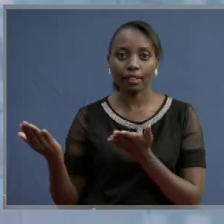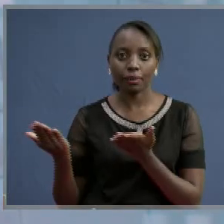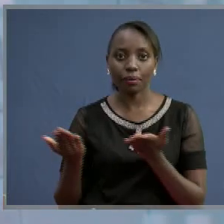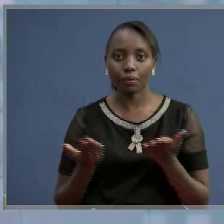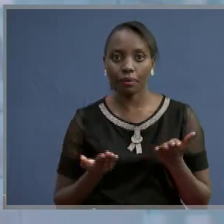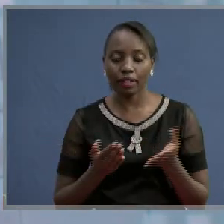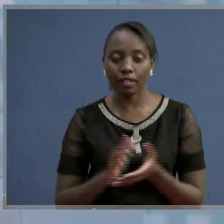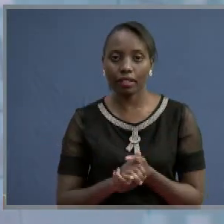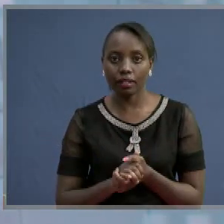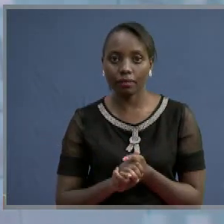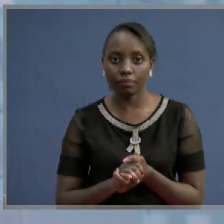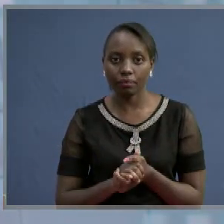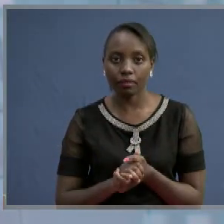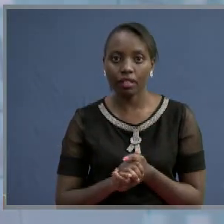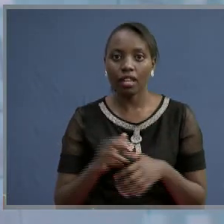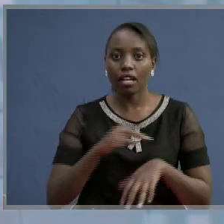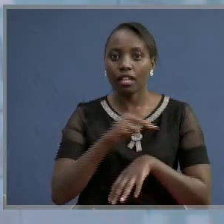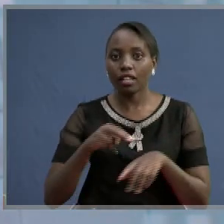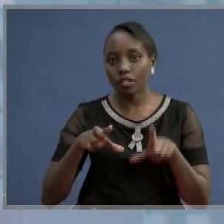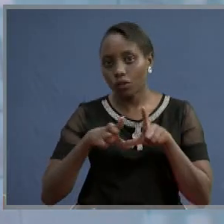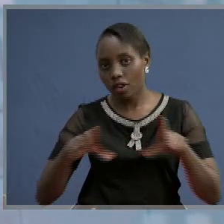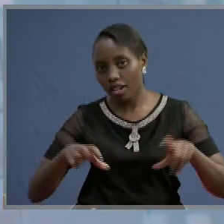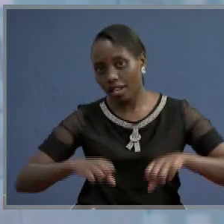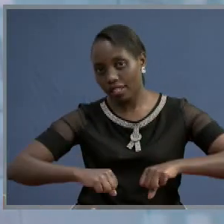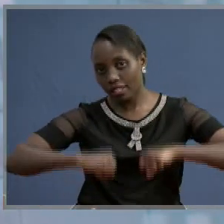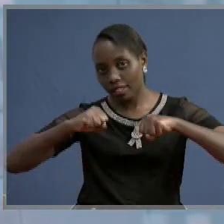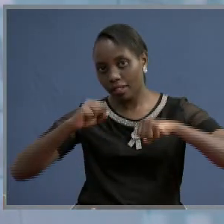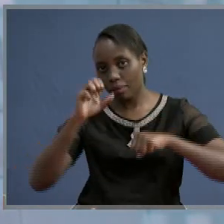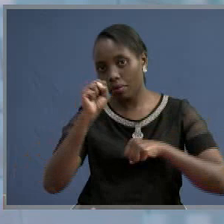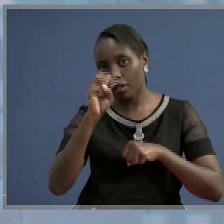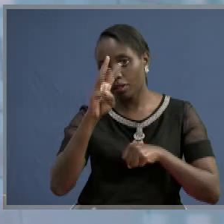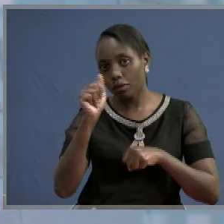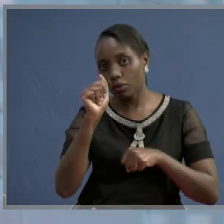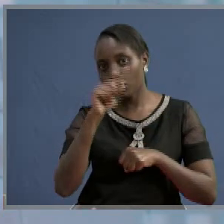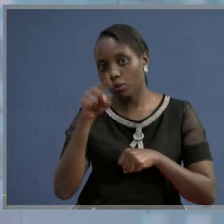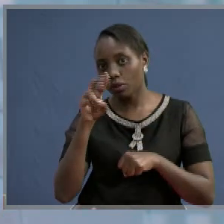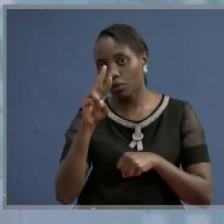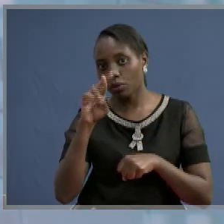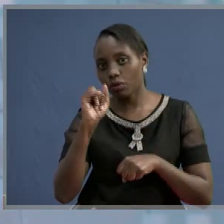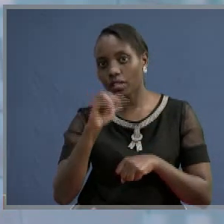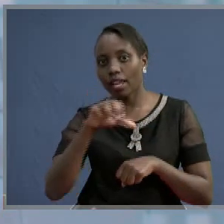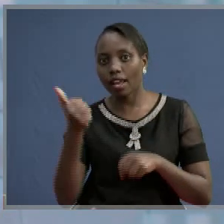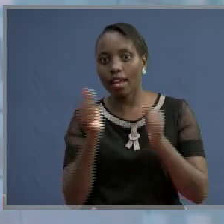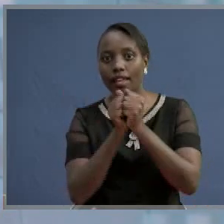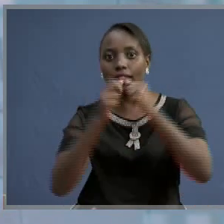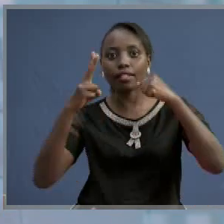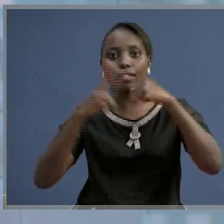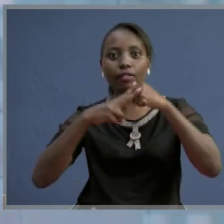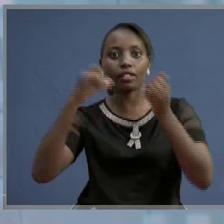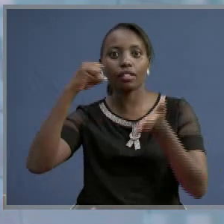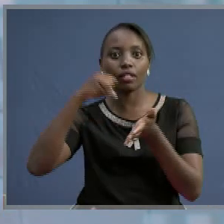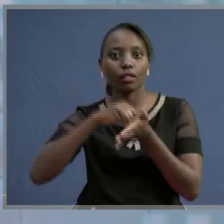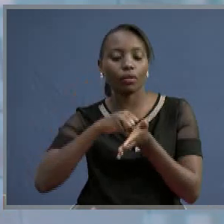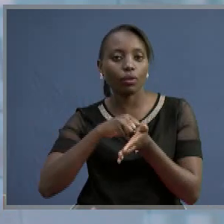Welcome. Embattled National Lands Commission Chairman Muhammad SWAZURI and 17 others, including the Commission's